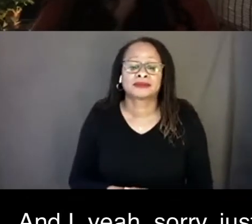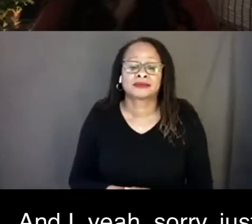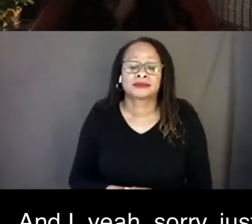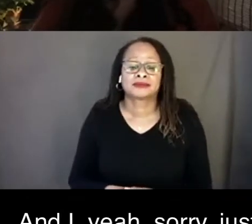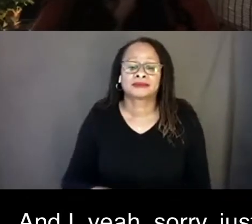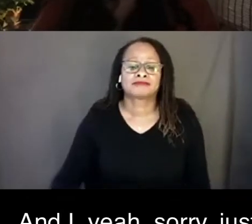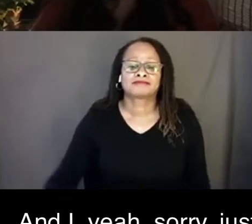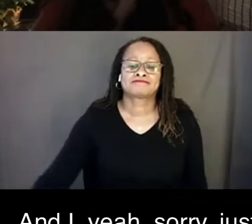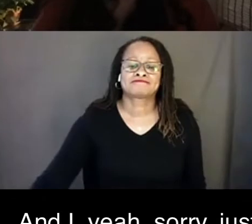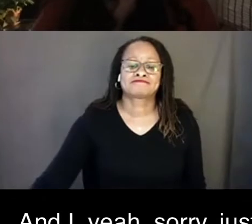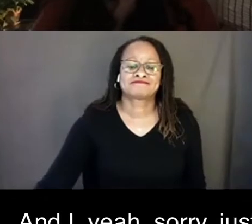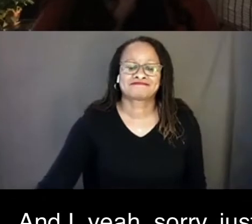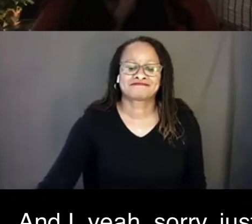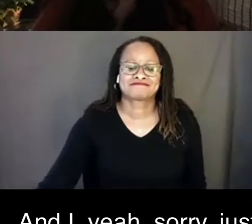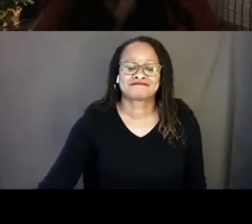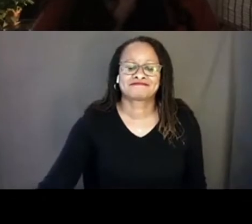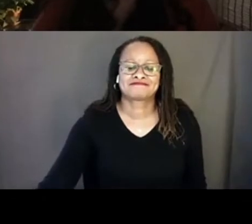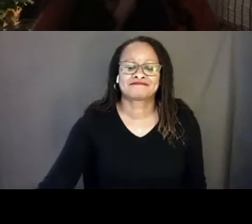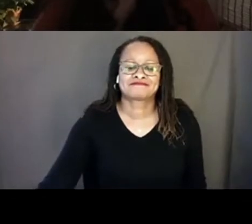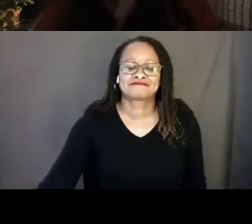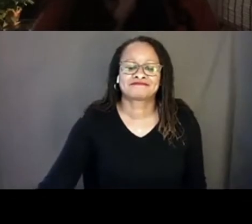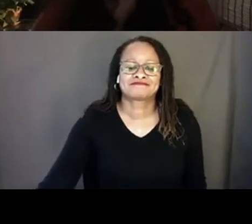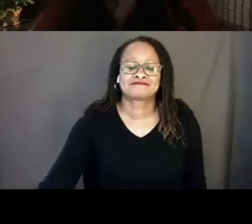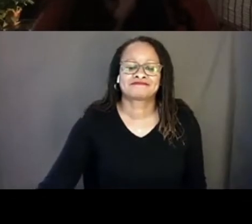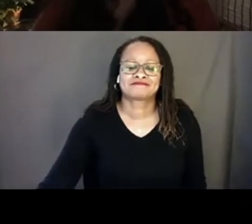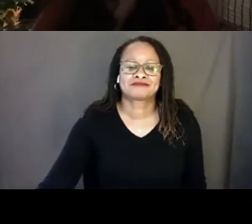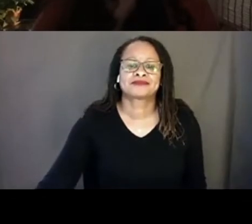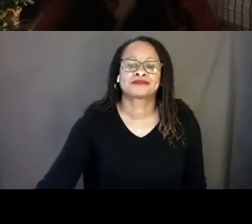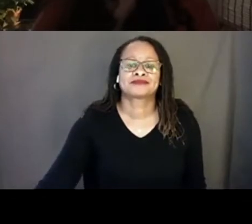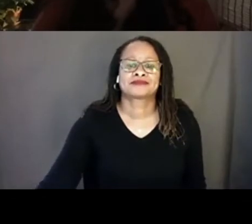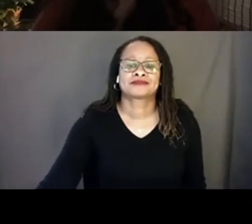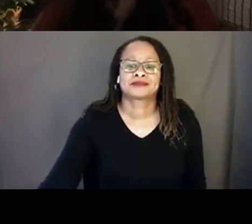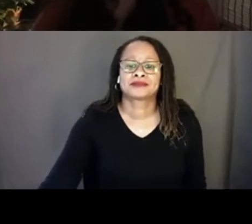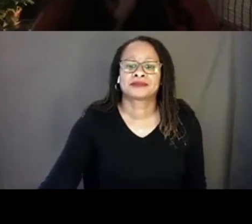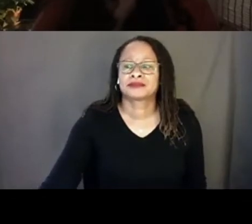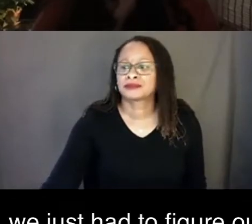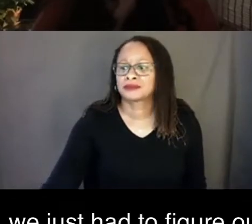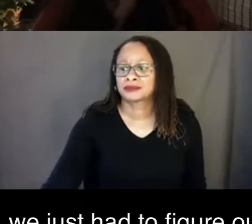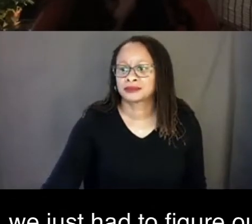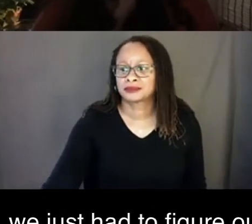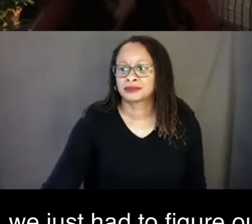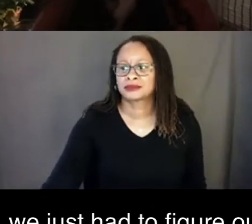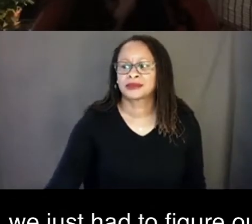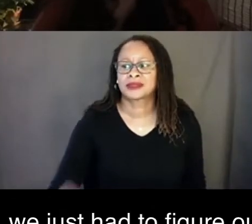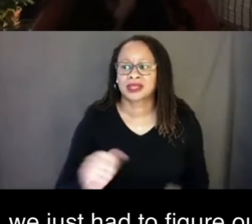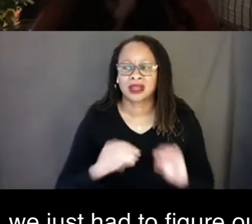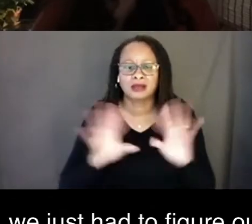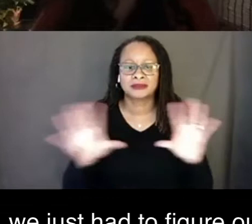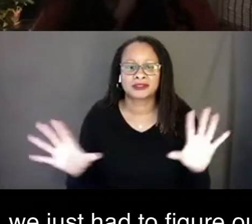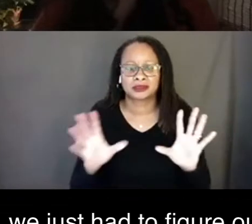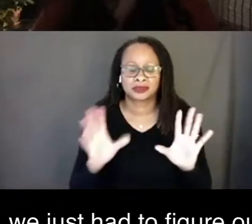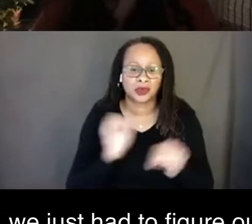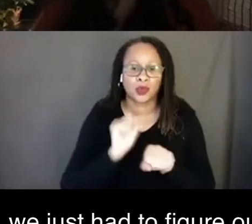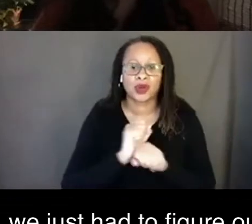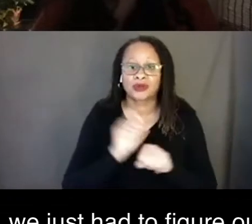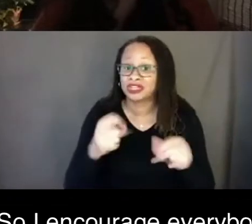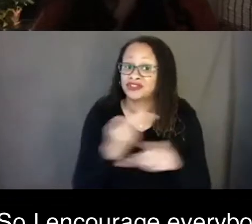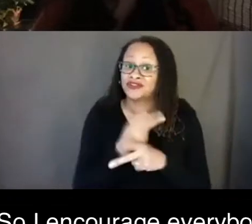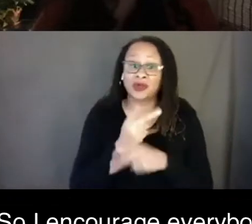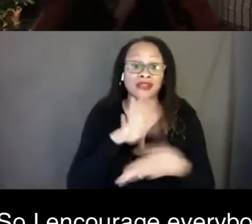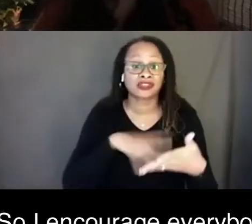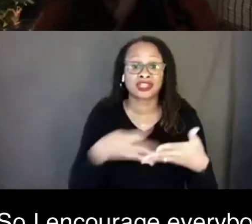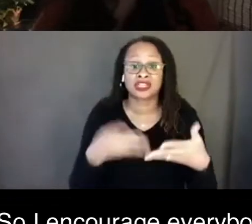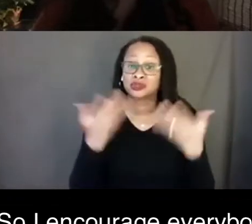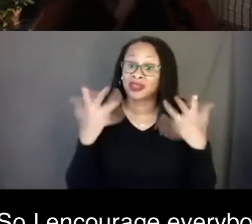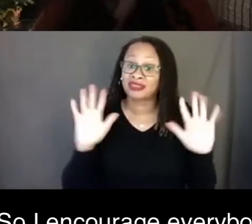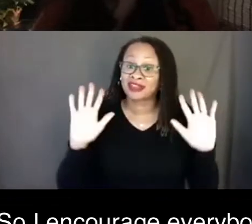just not to bumble through it, but I think it just definitely could work. I mean, just, you know, we just have to figure out the schedule and that's it. Mm-hmm. So